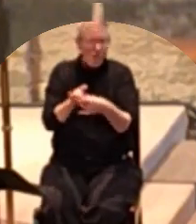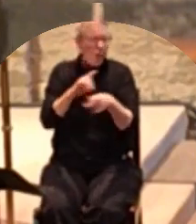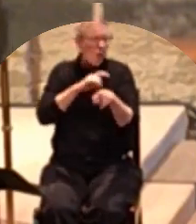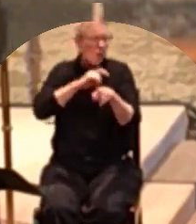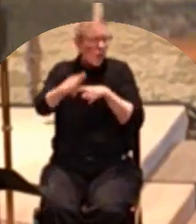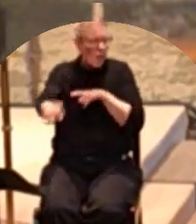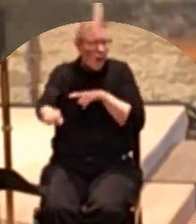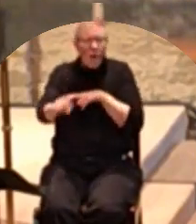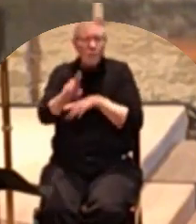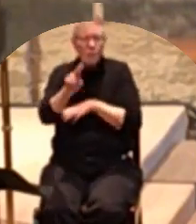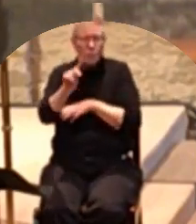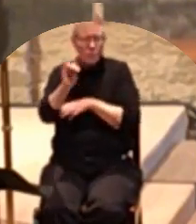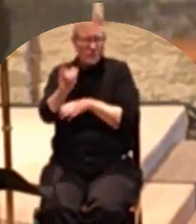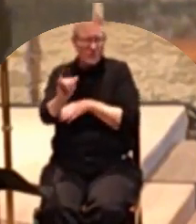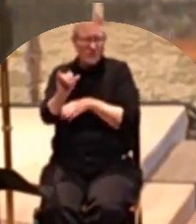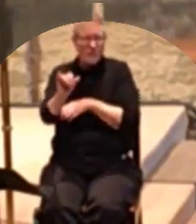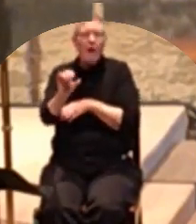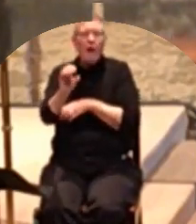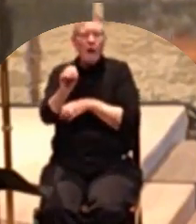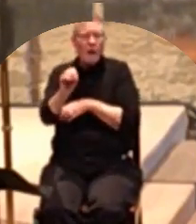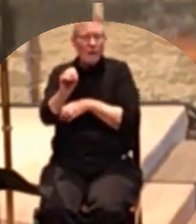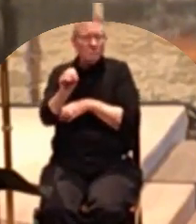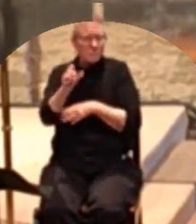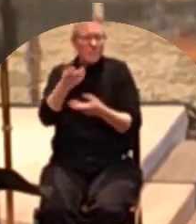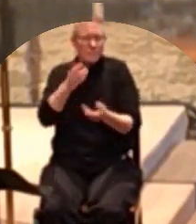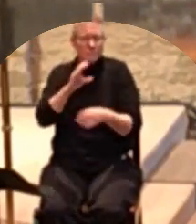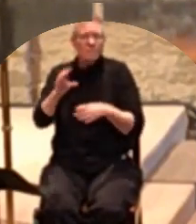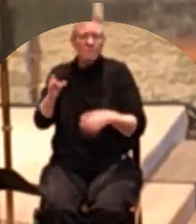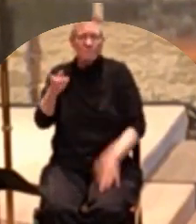763-521-4793, or you can email us at